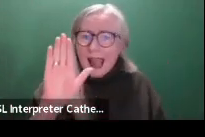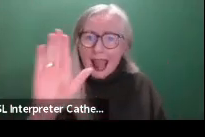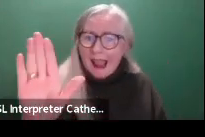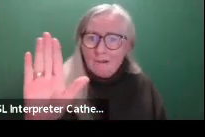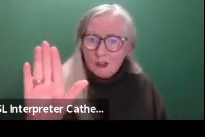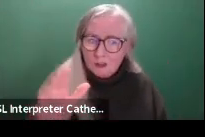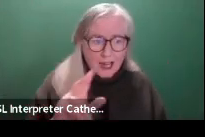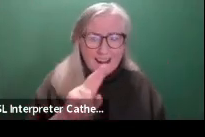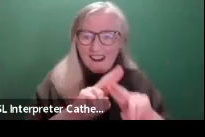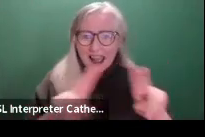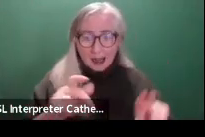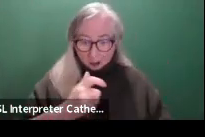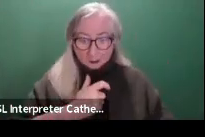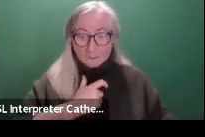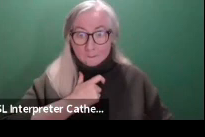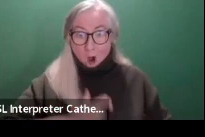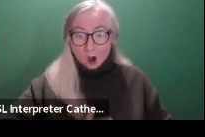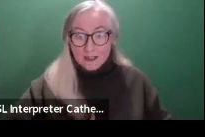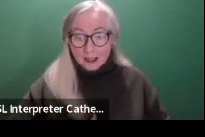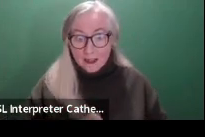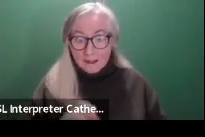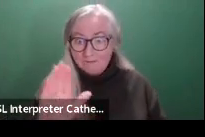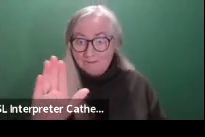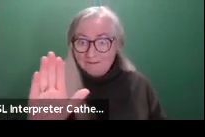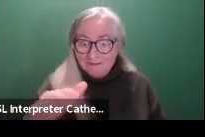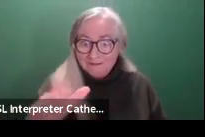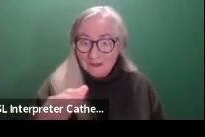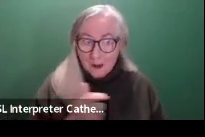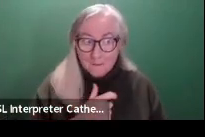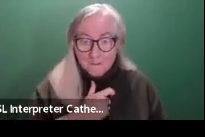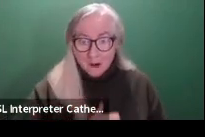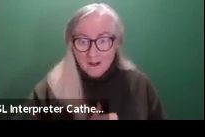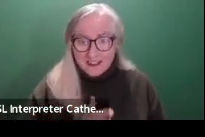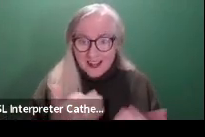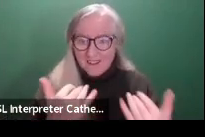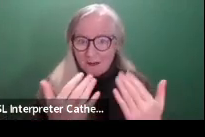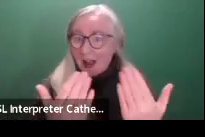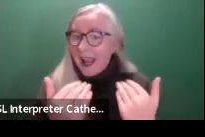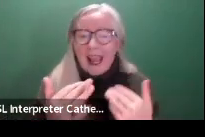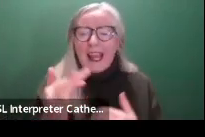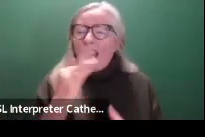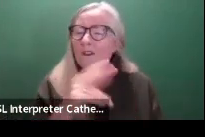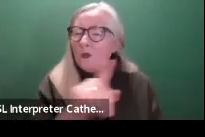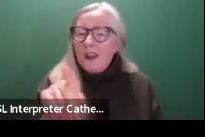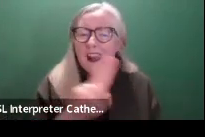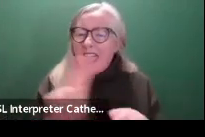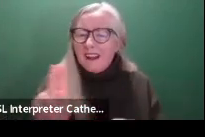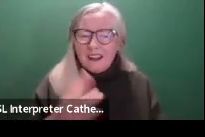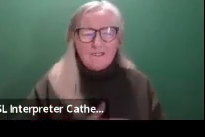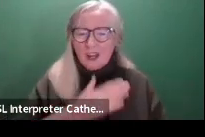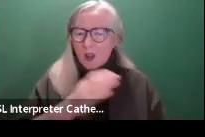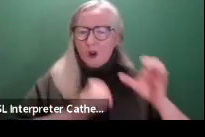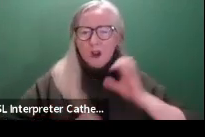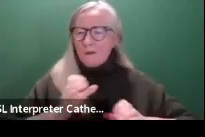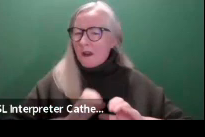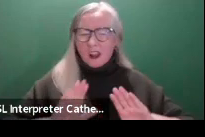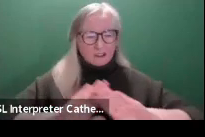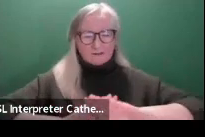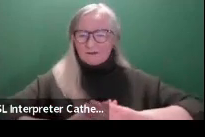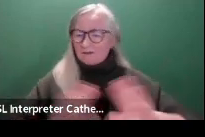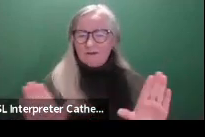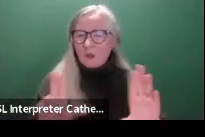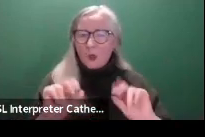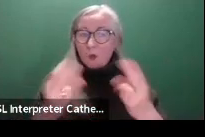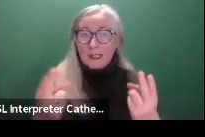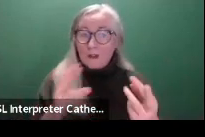nothing personal. I'm not asking for any, sort of personal information, but if you don't feel comfortable taking part and putting things in the chat box, that's absolutely